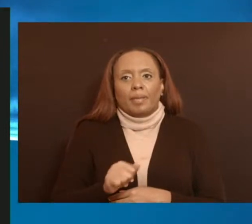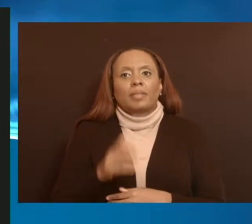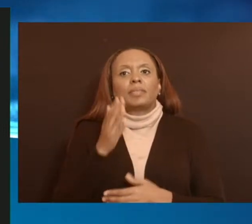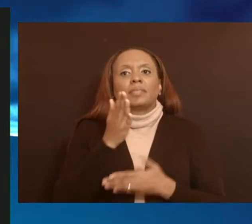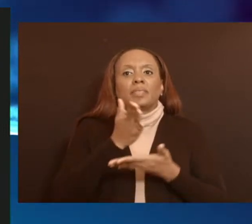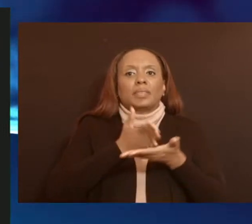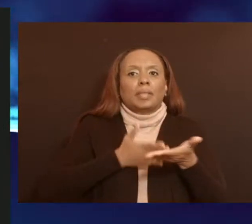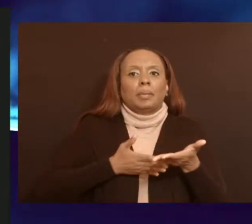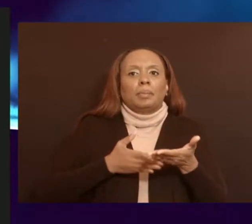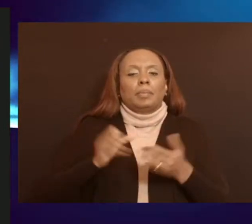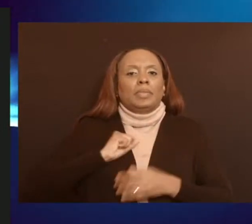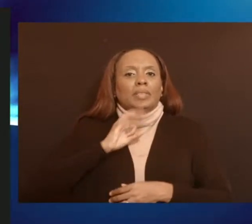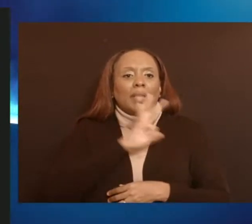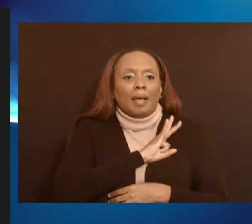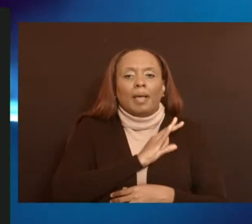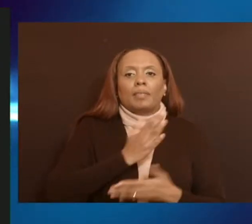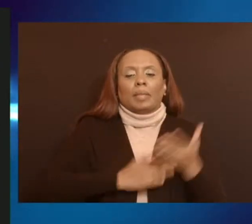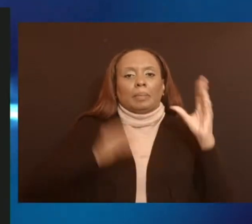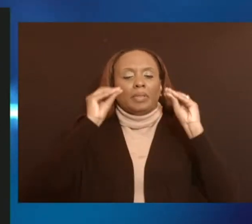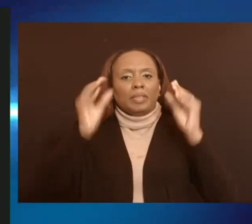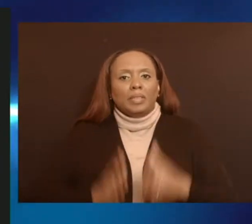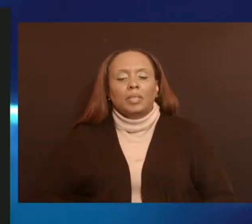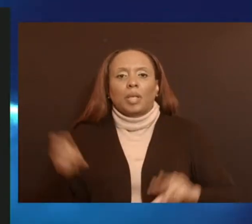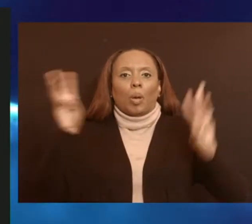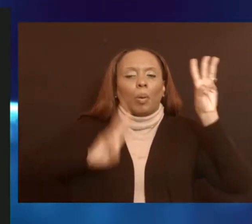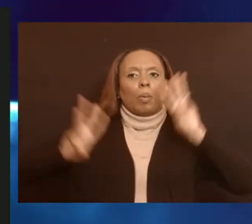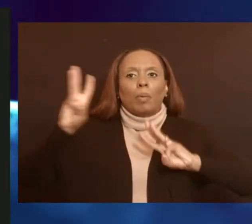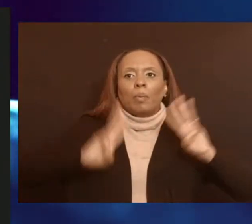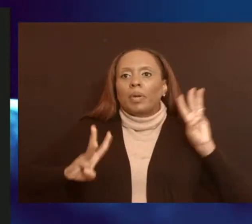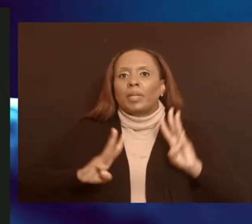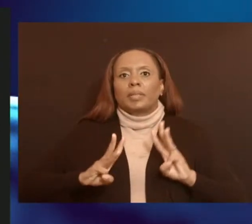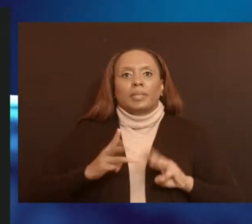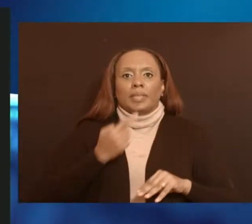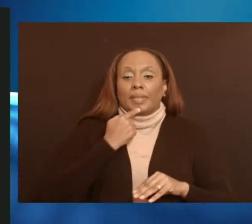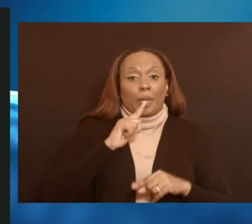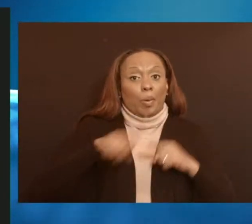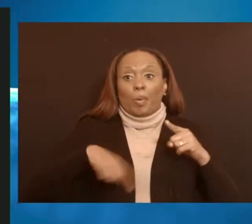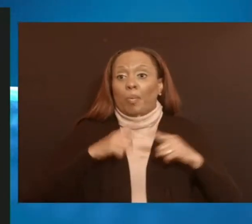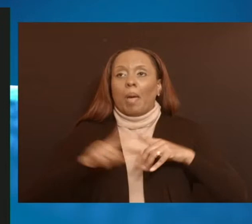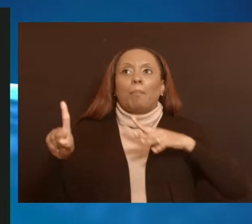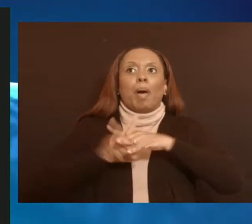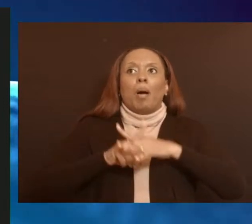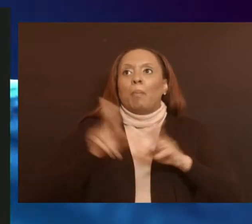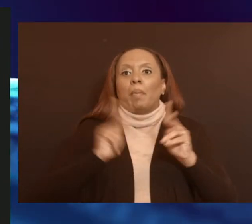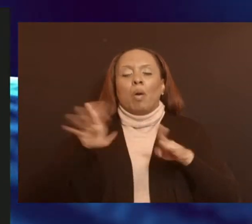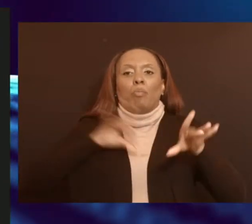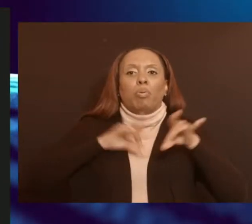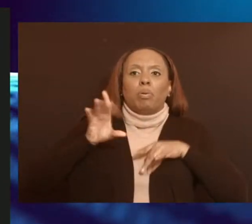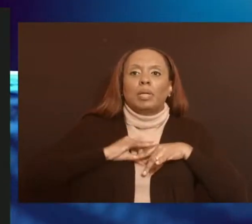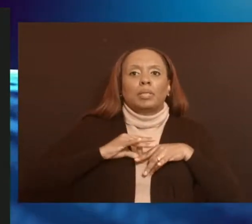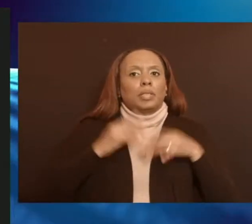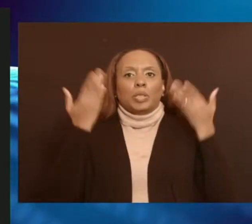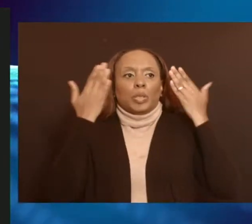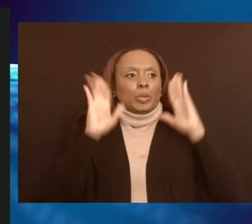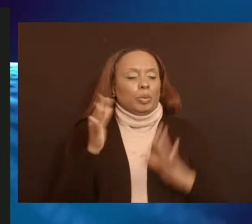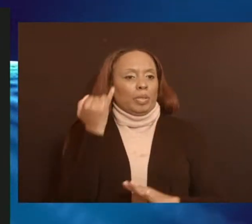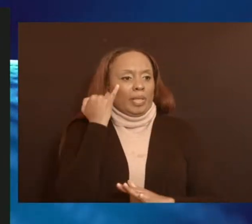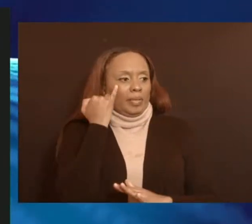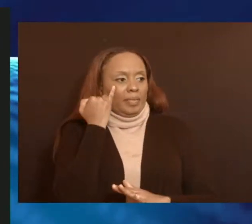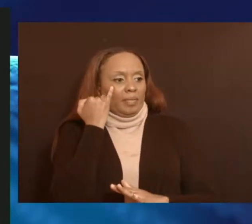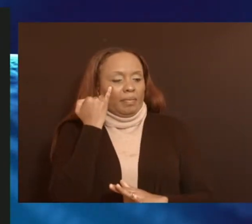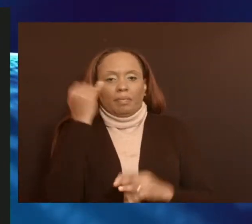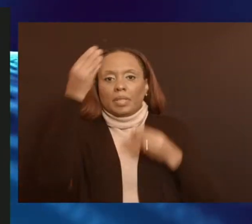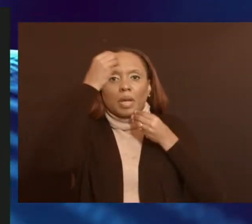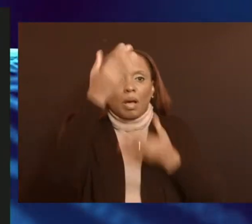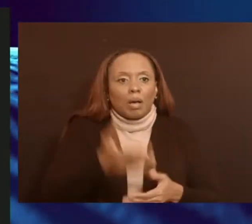no protocol or policy or plan. It's that when it happens, that they're going to be informed, or the communication is not